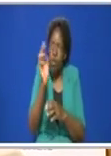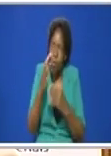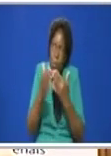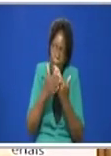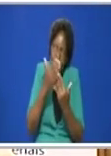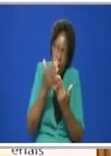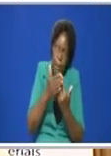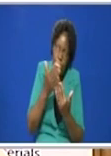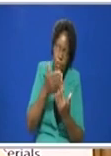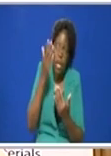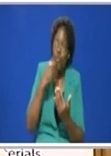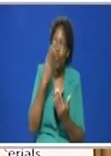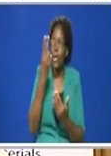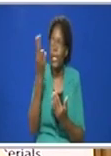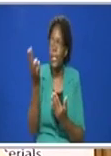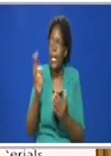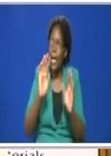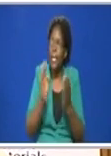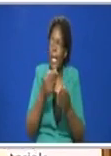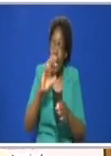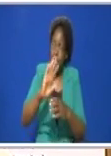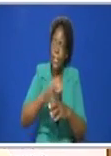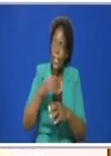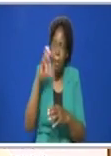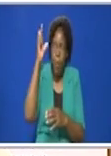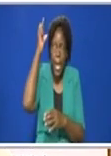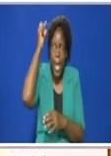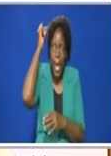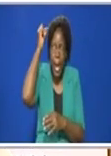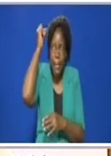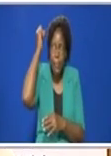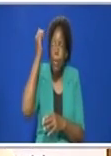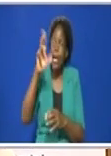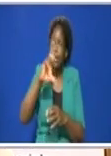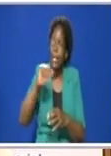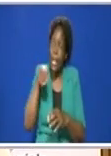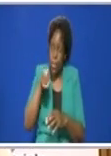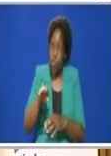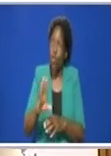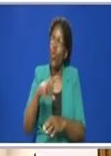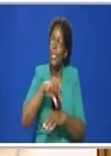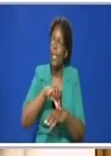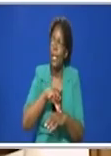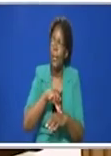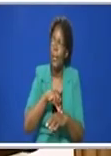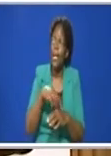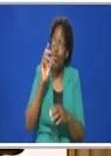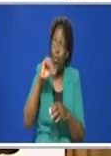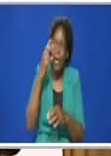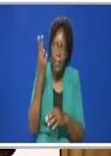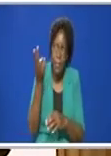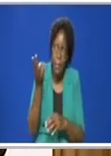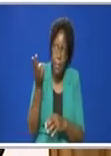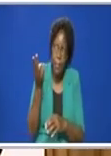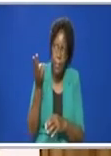carefully, you will see it has some hairs. Uh-huh. Just like your skin. Yes, just look like your skin. You can see this. Yeah. At